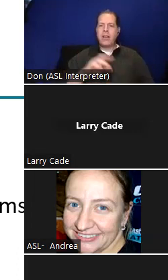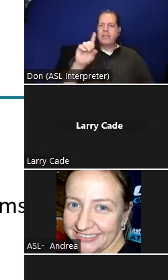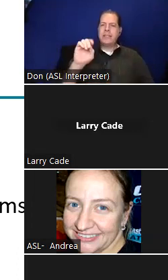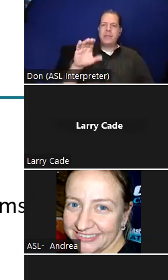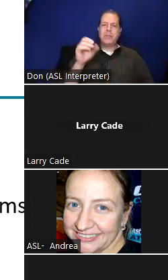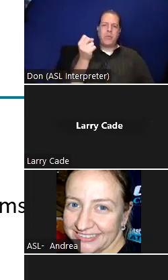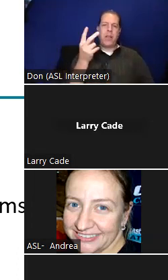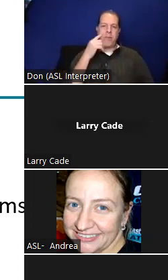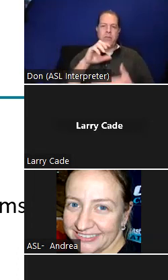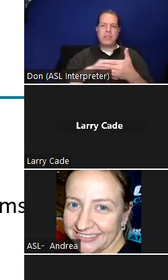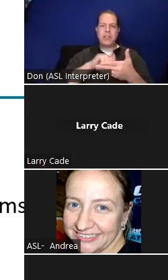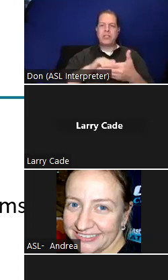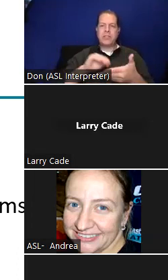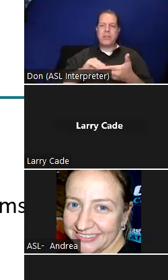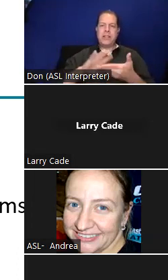get those deductions entered.